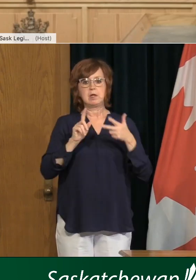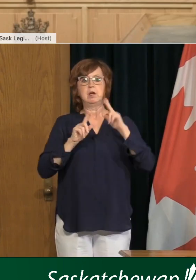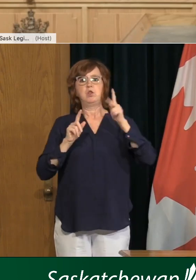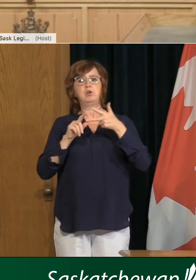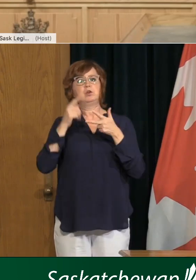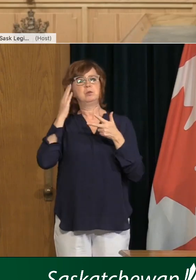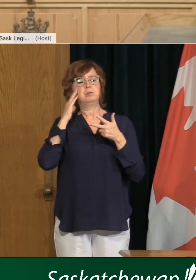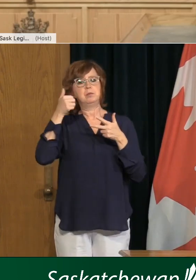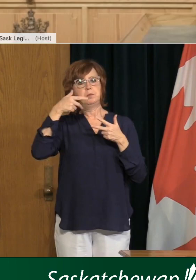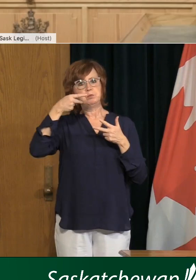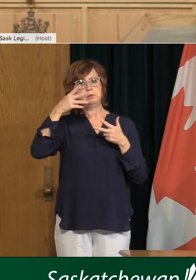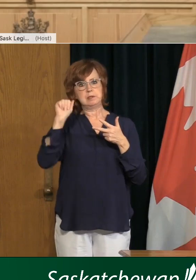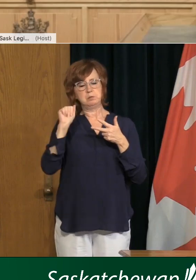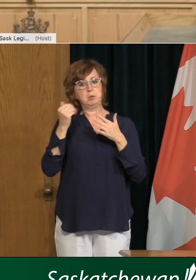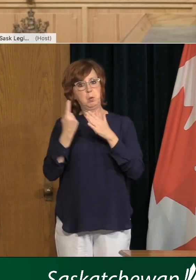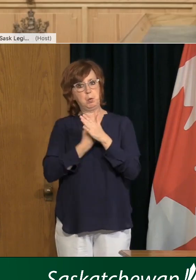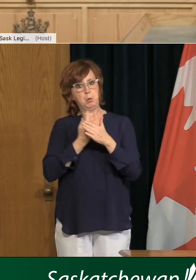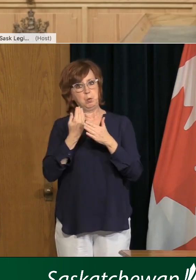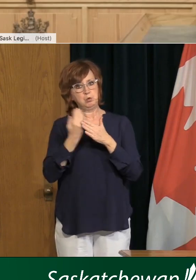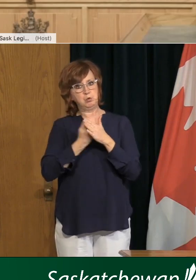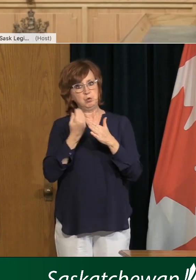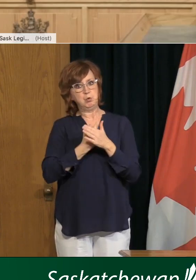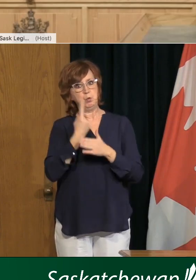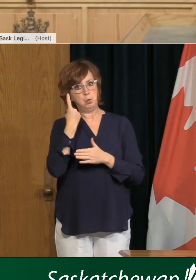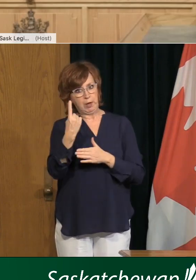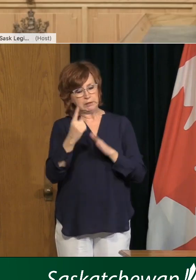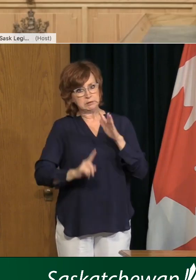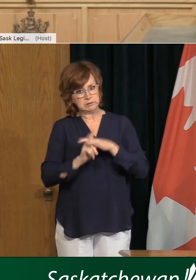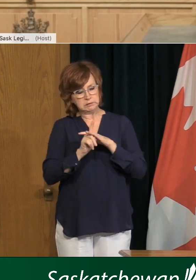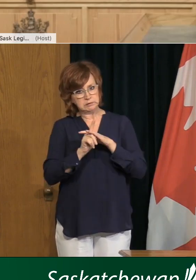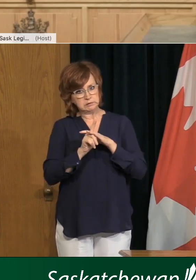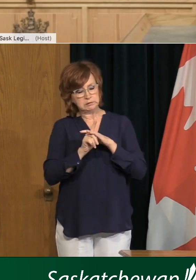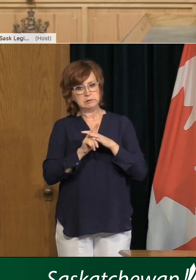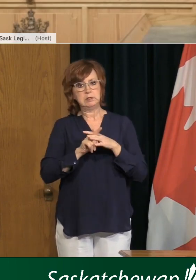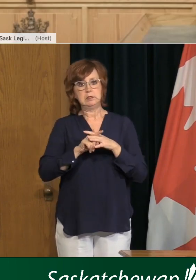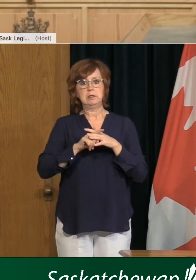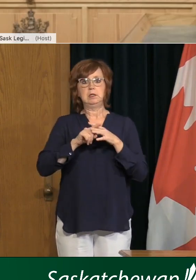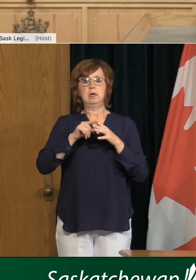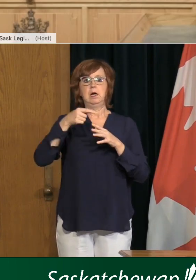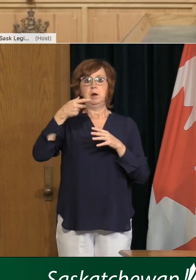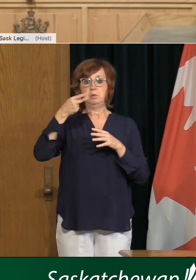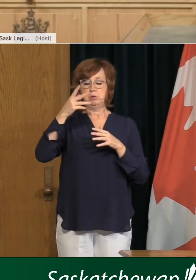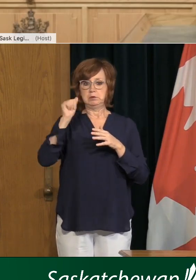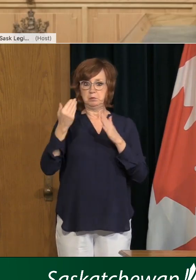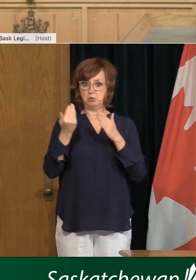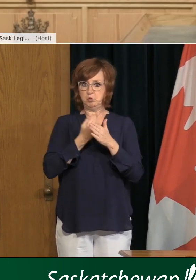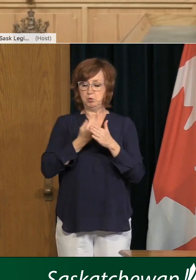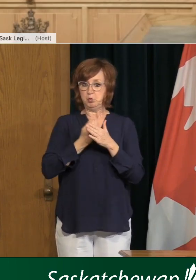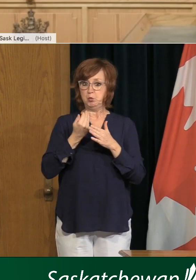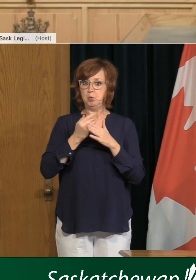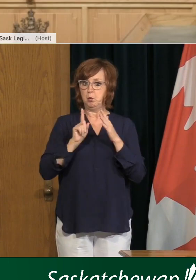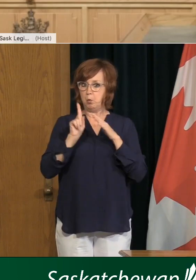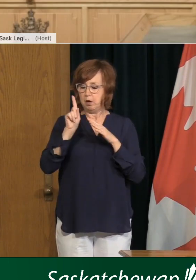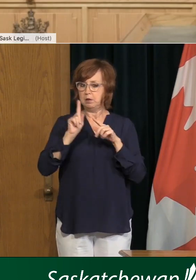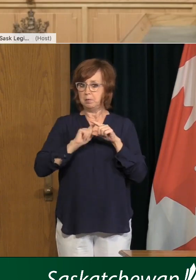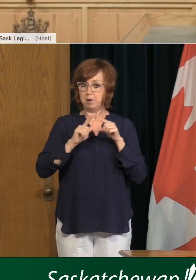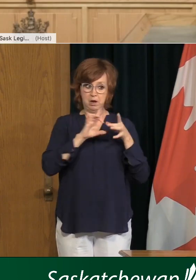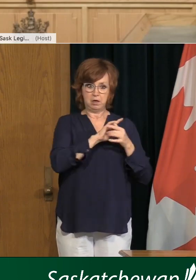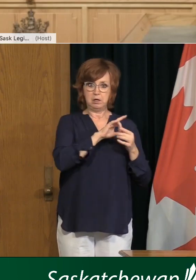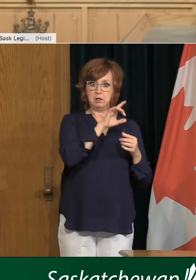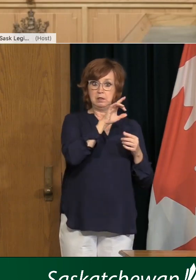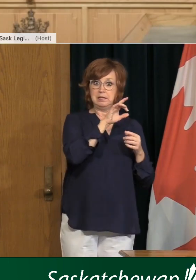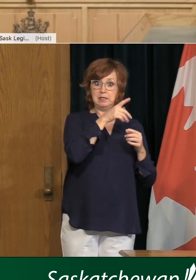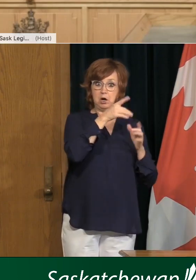Albert, there is 1 new case in the provincial update associated with Prince Albert. This case is not associated with the PA